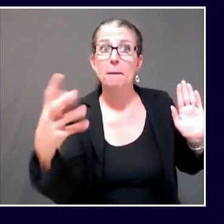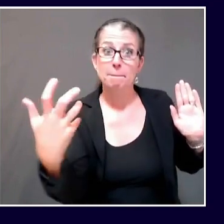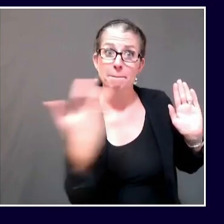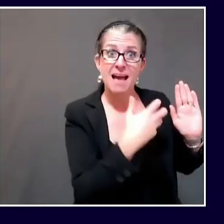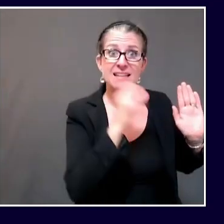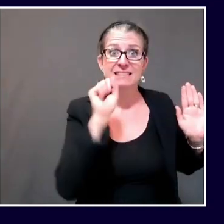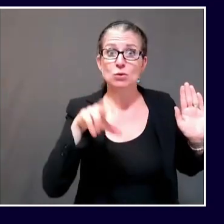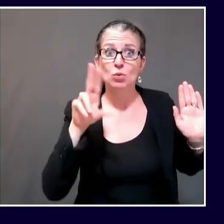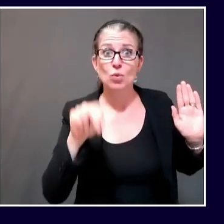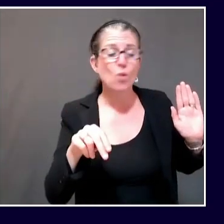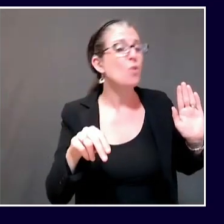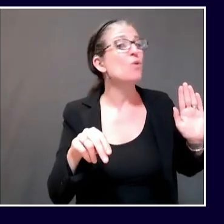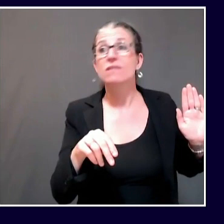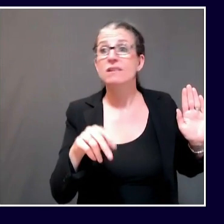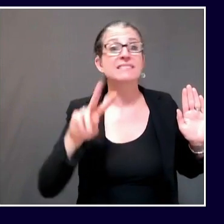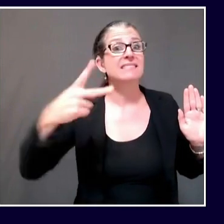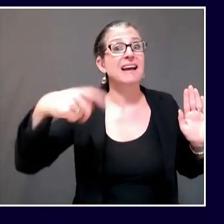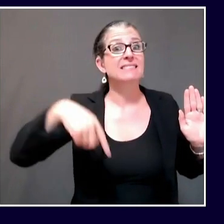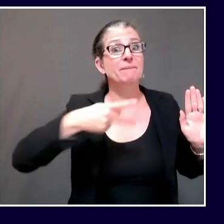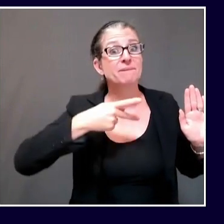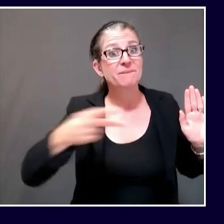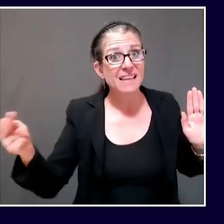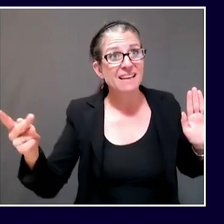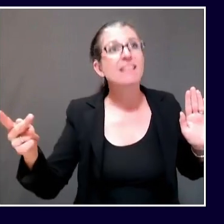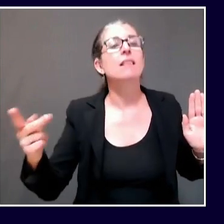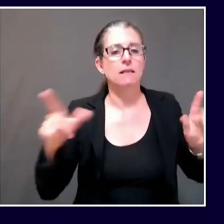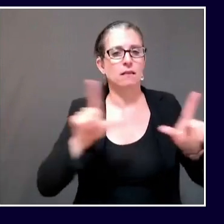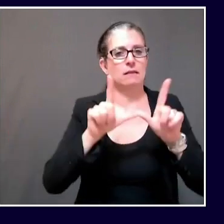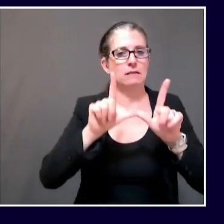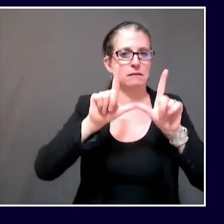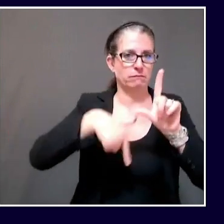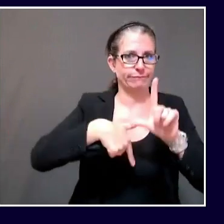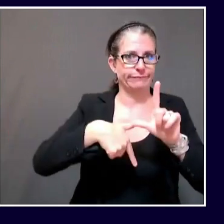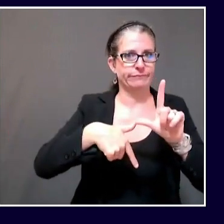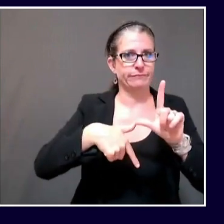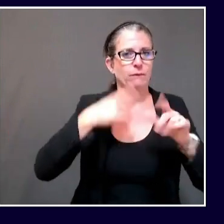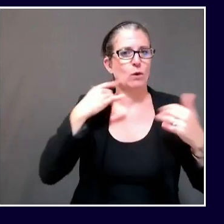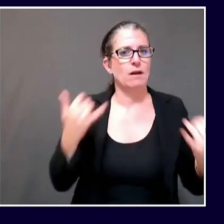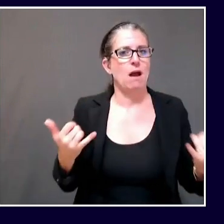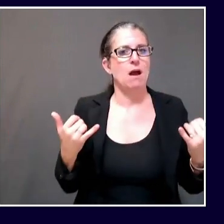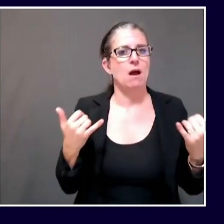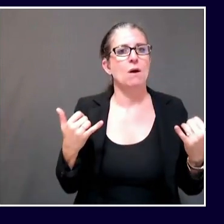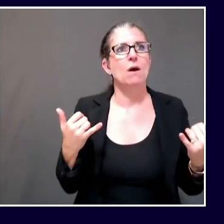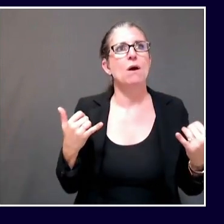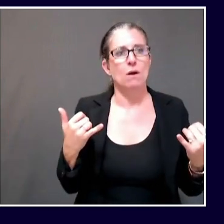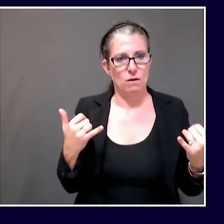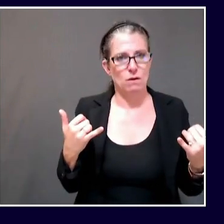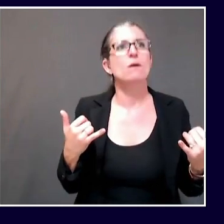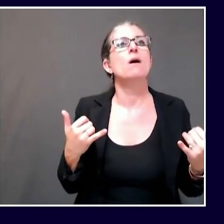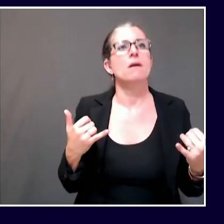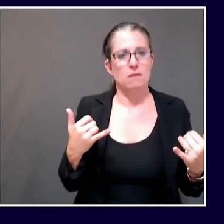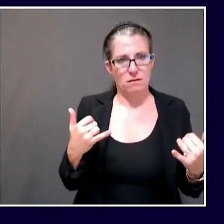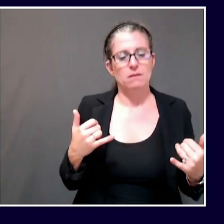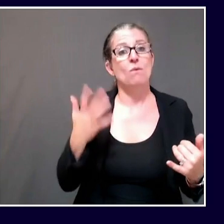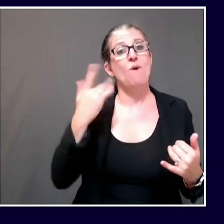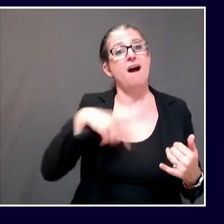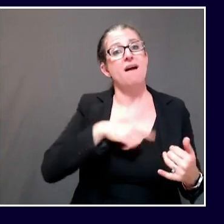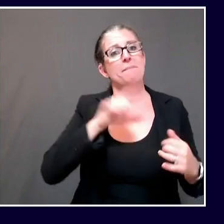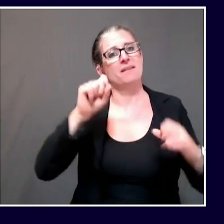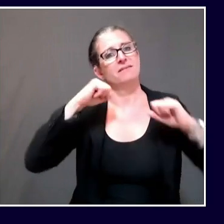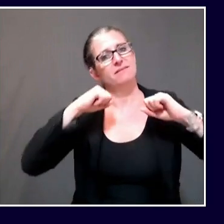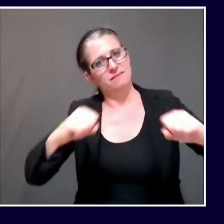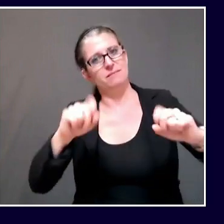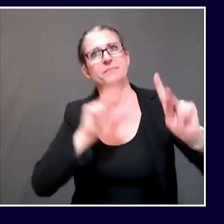take our responsibility to protect the public health seriously. And that occurred when? When was that second visit? Was that just recently